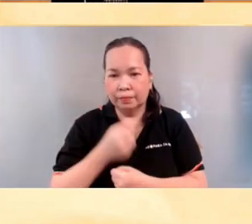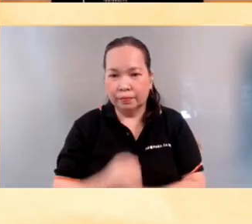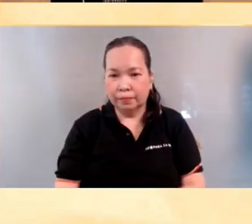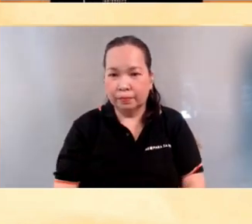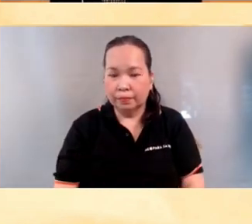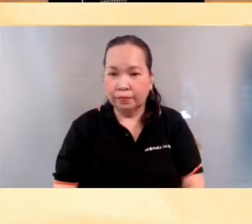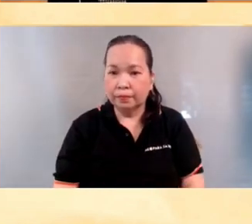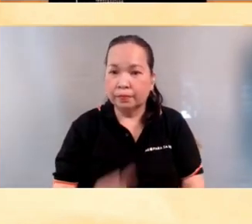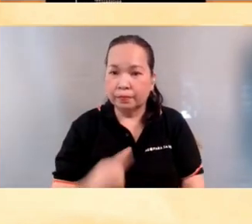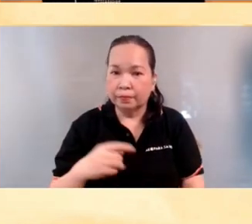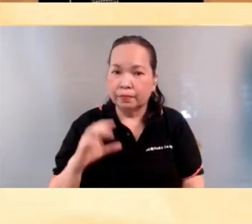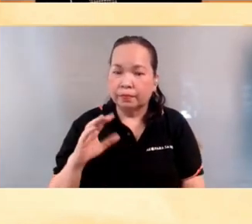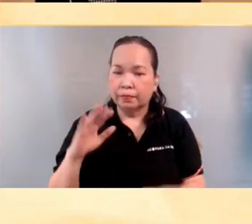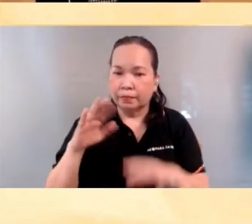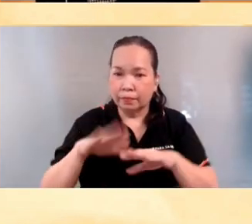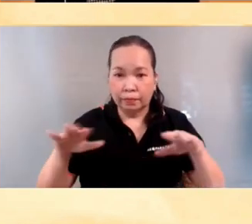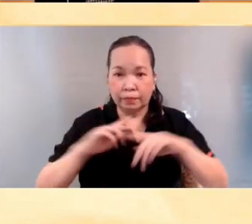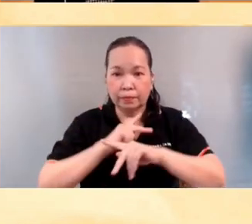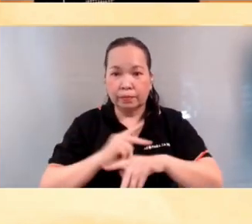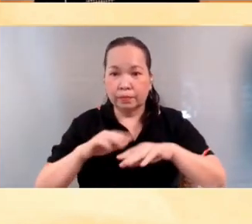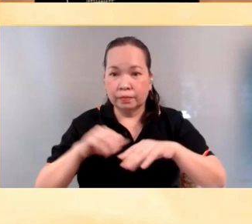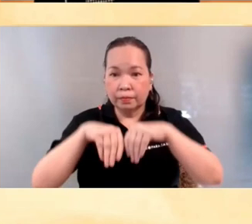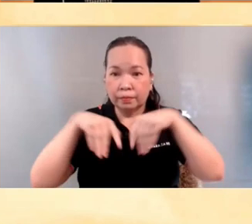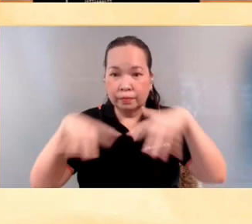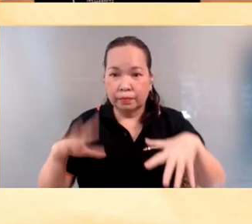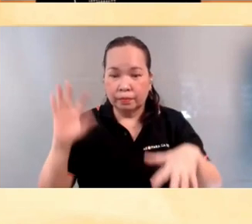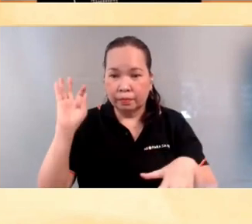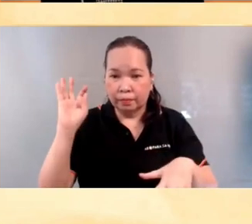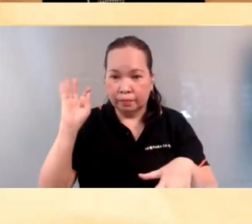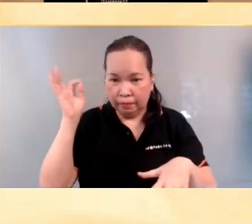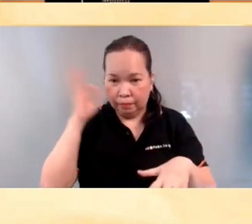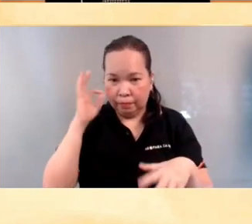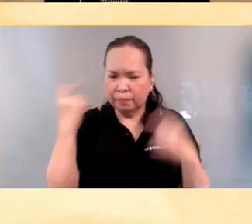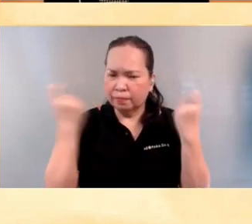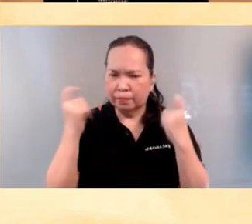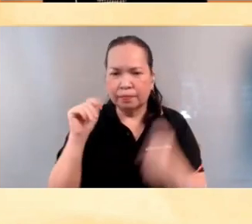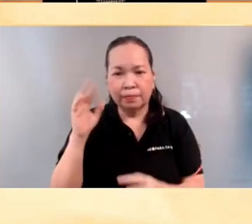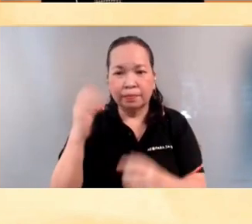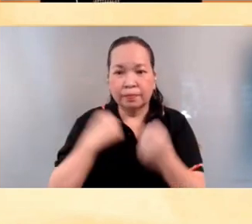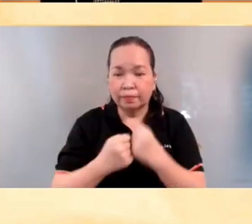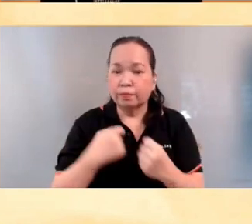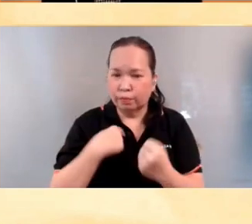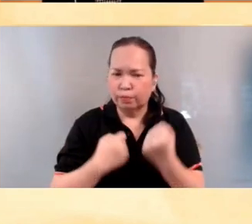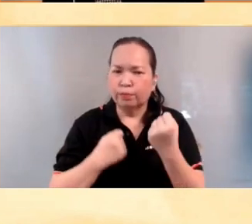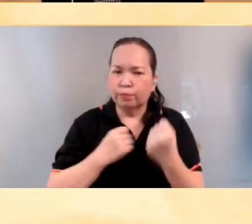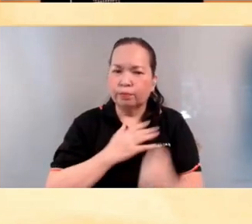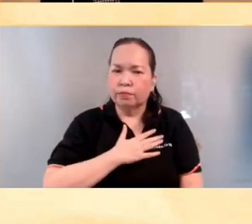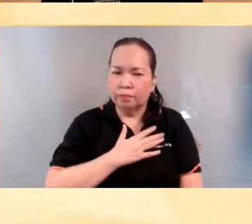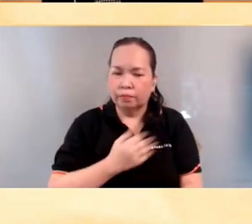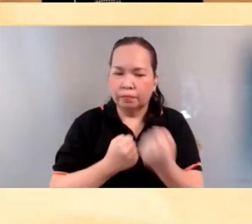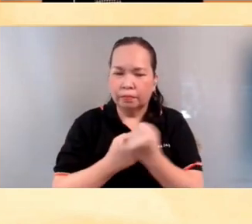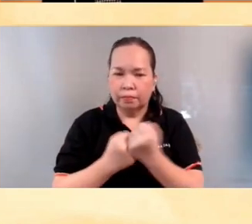Child Protection Network Foundation is celebrating its 15th year of the Ako Para sa Bata conference, a